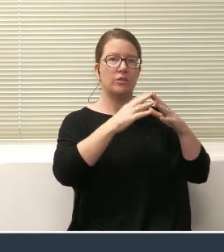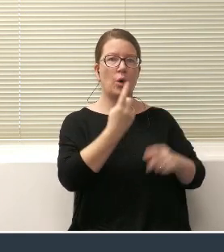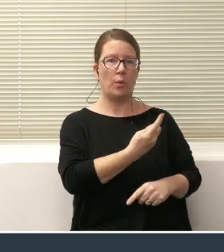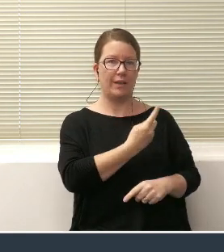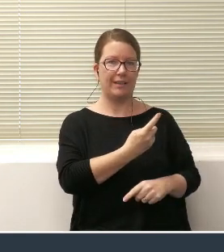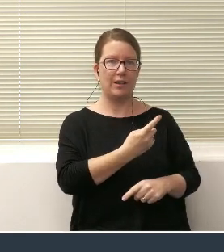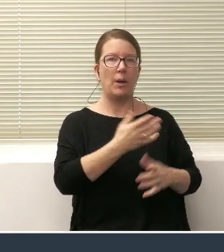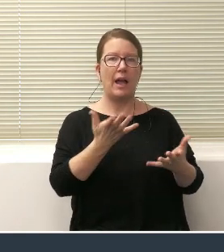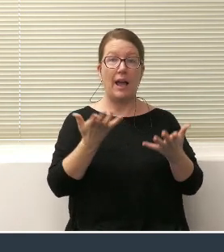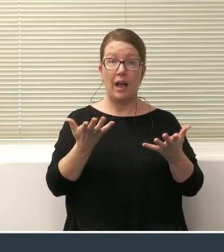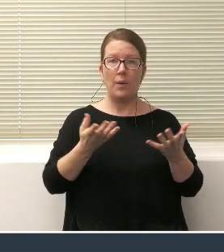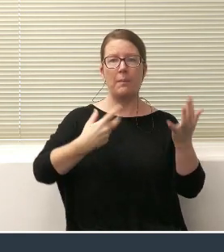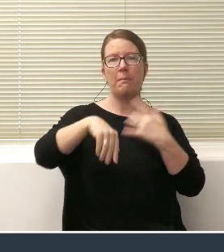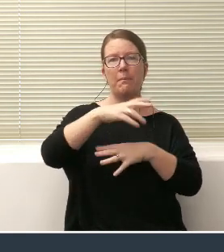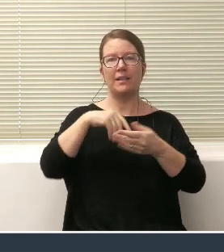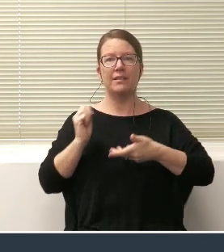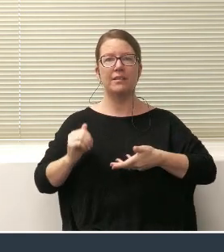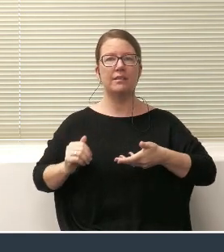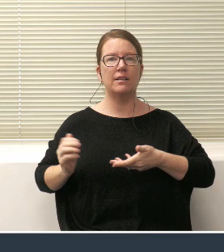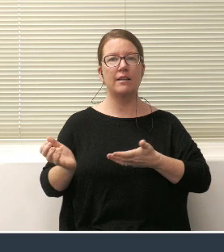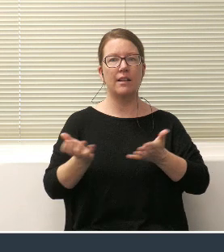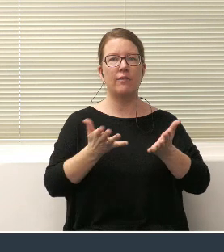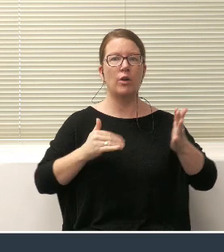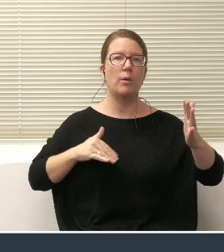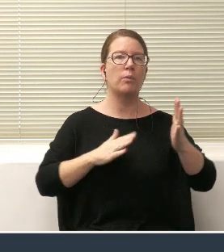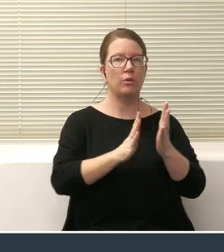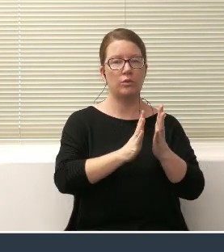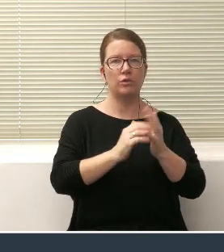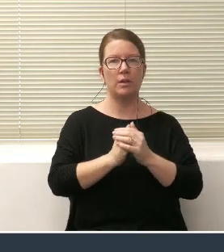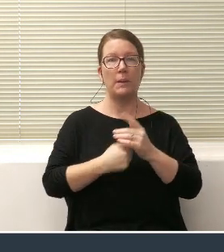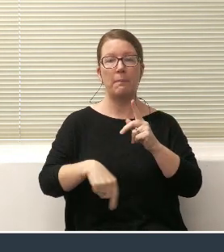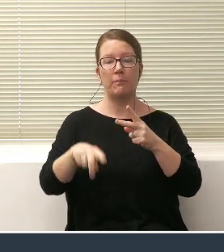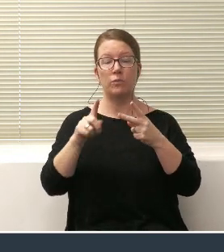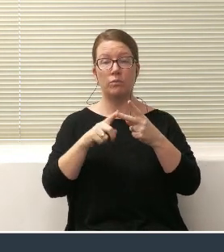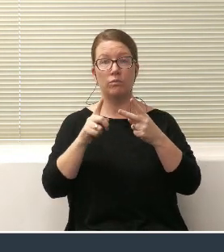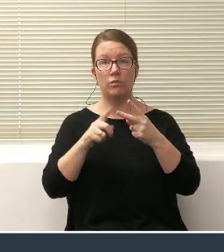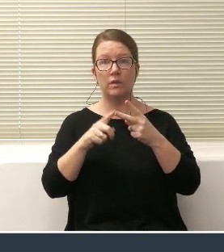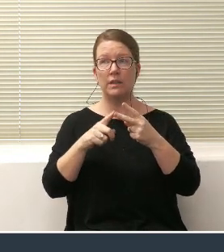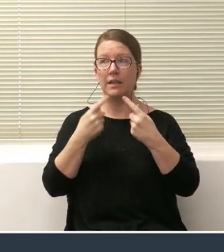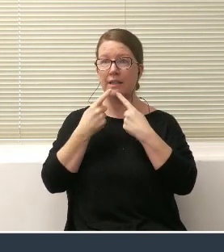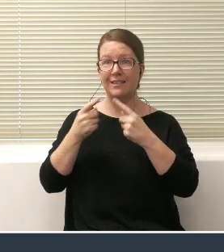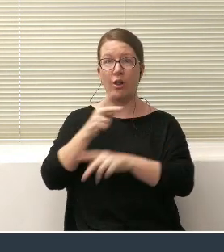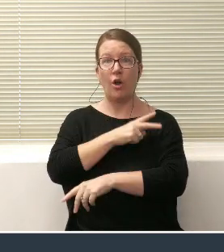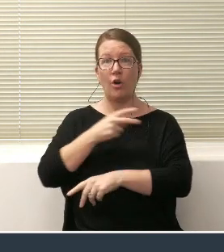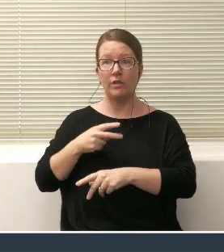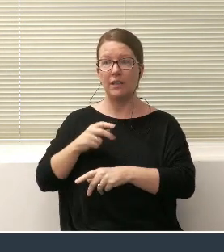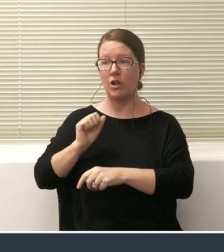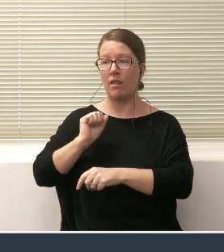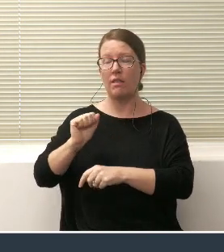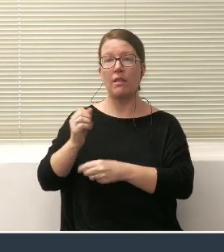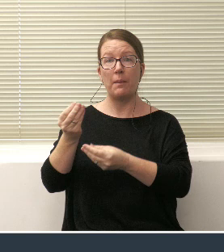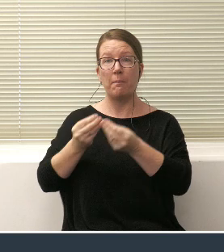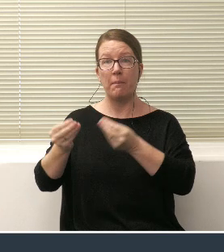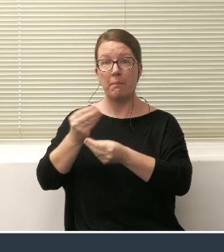only under a mixed delivery approach. And 2, direct officers to execute the divestment of Napier City Council's